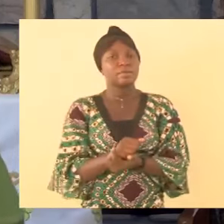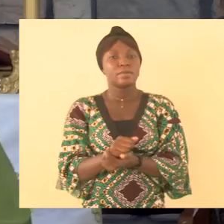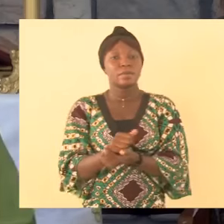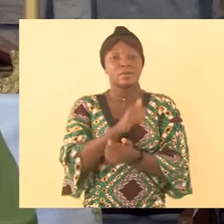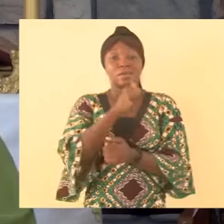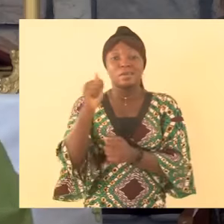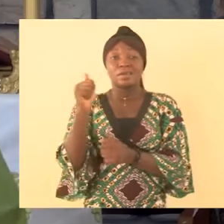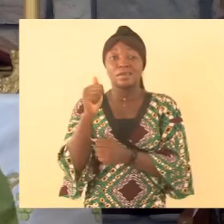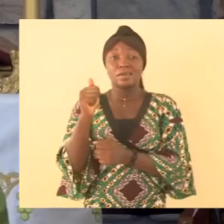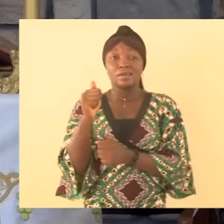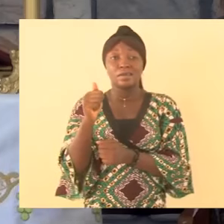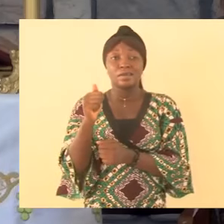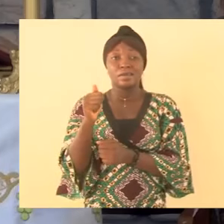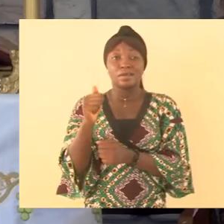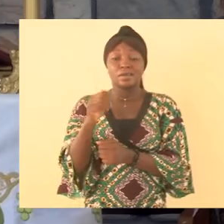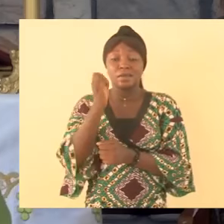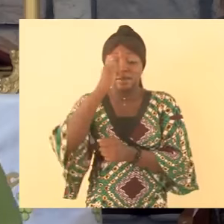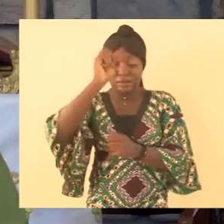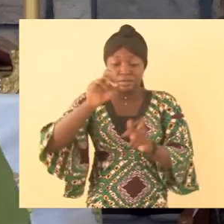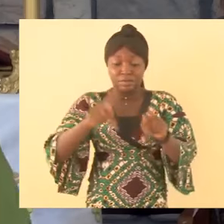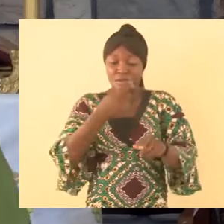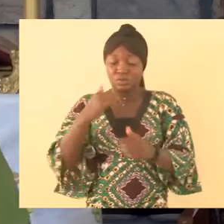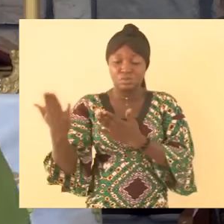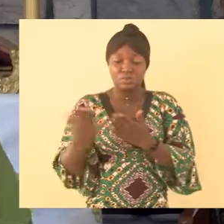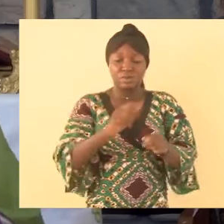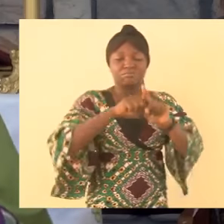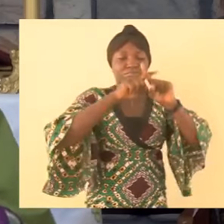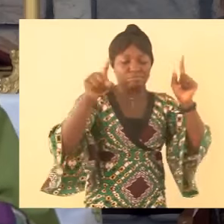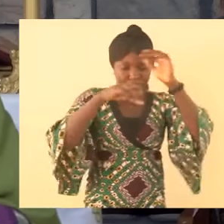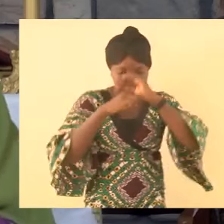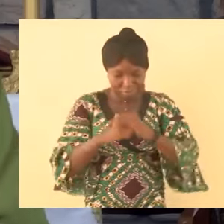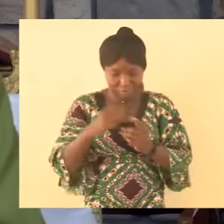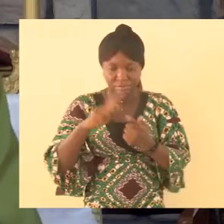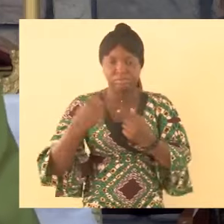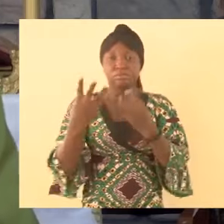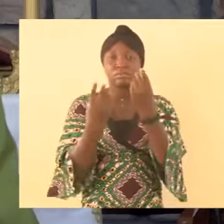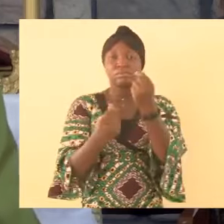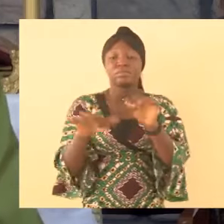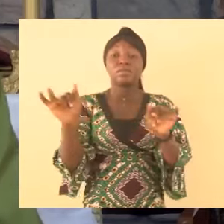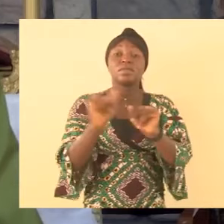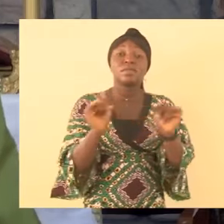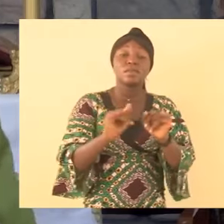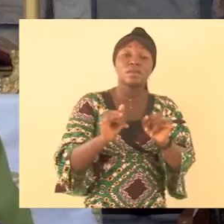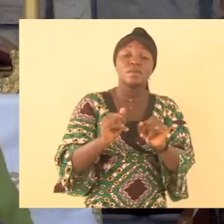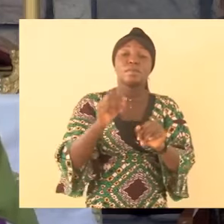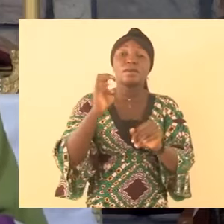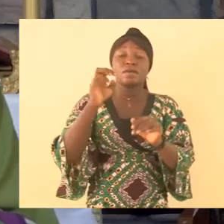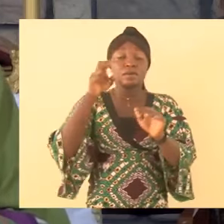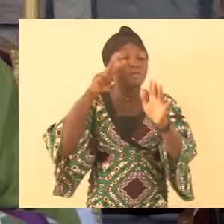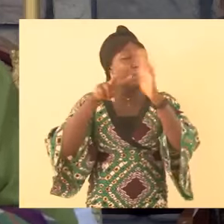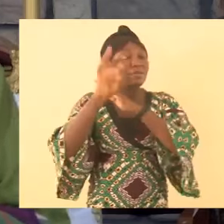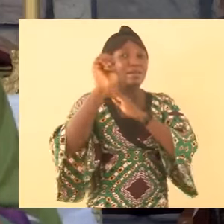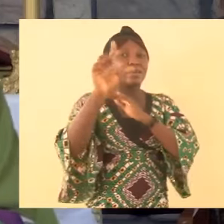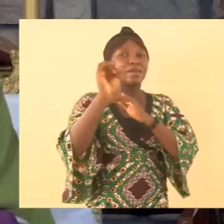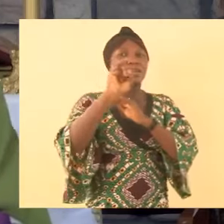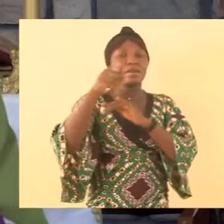a pagan person who brought paganism to the land. And it was this same Elijah that prophesied that